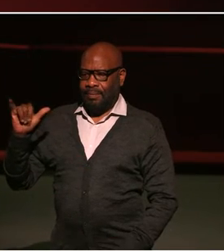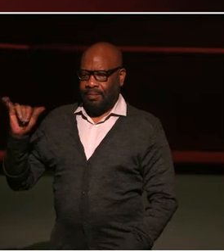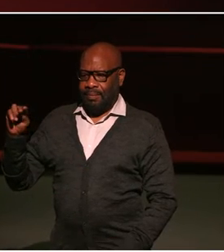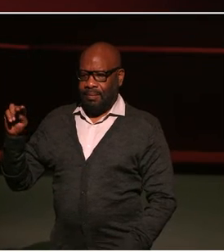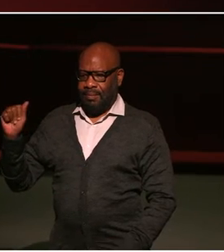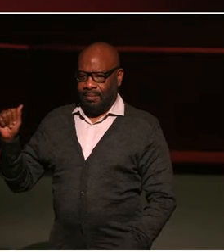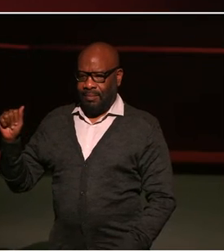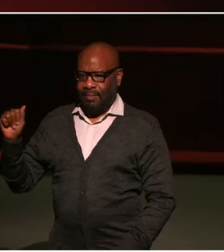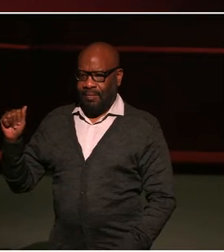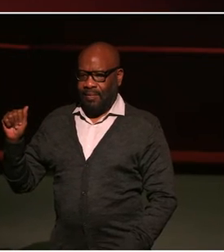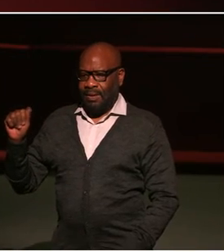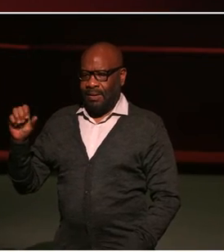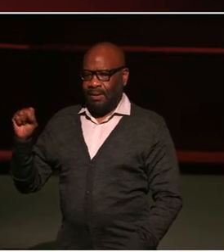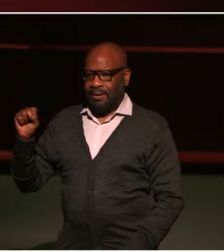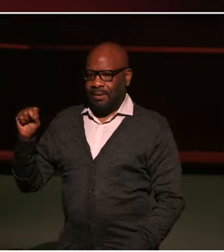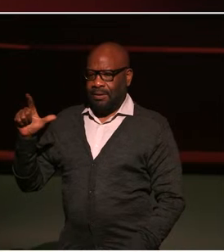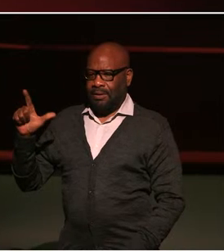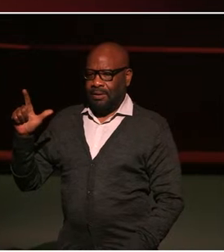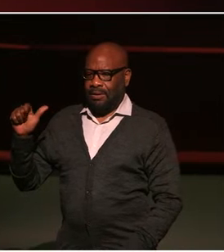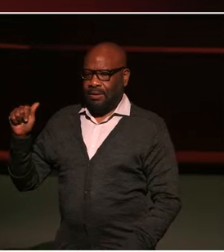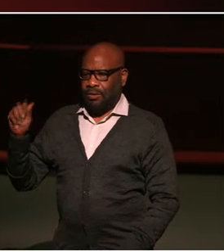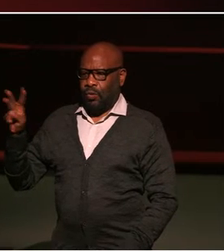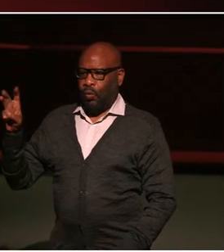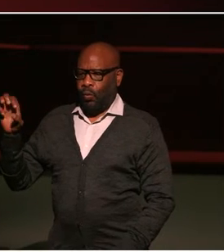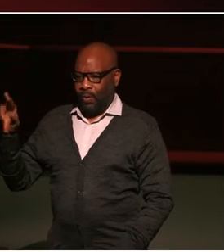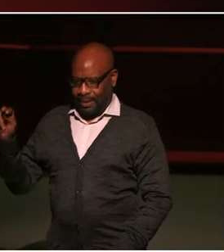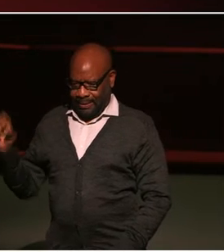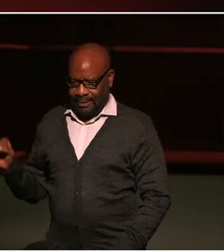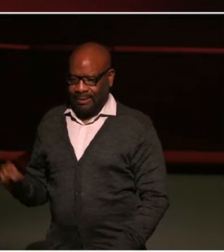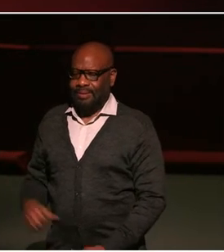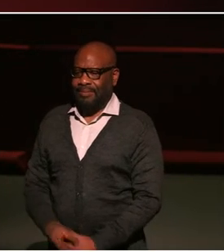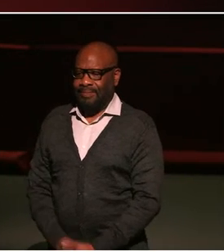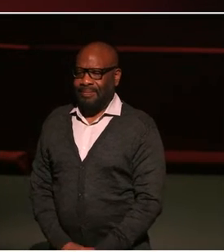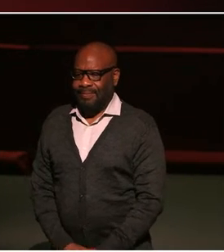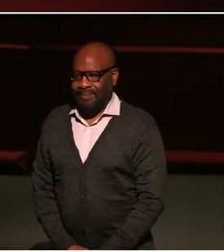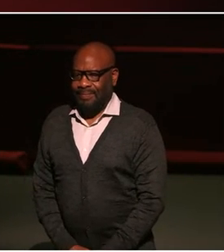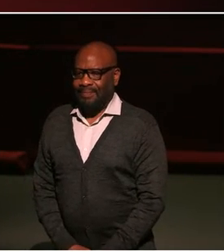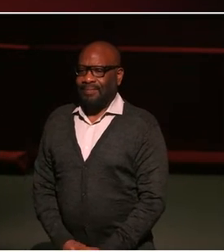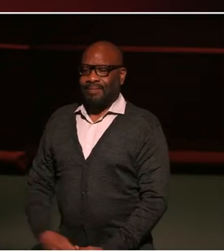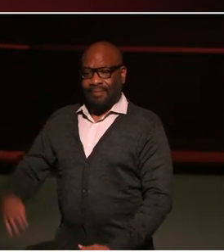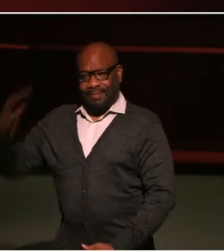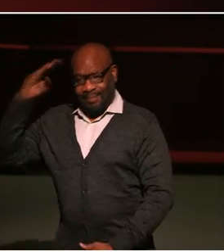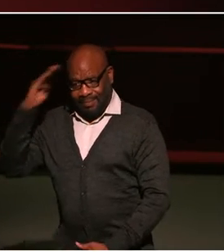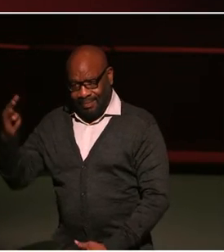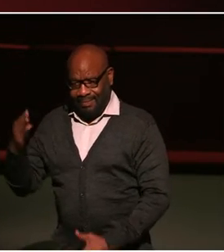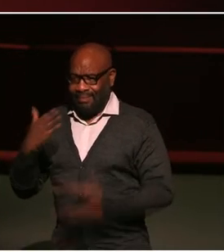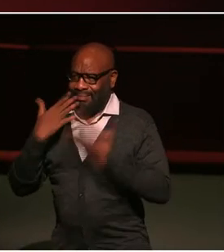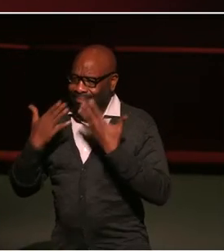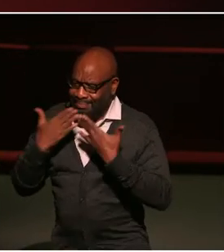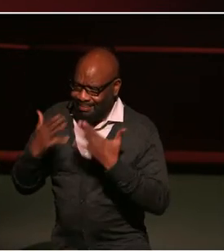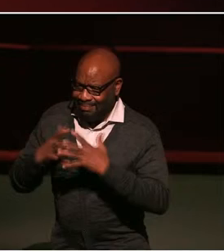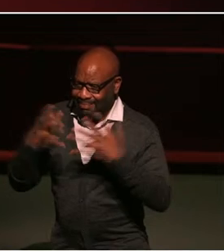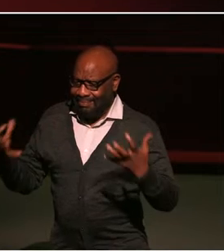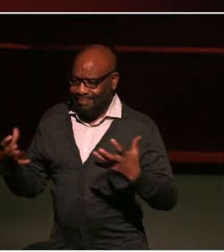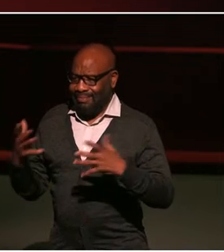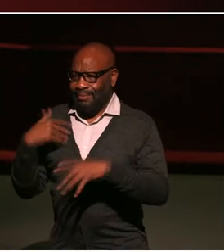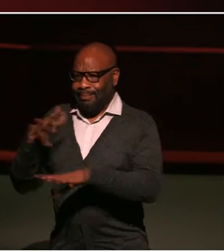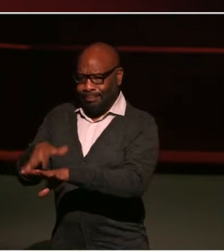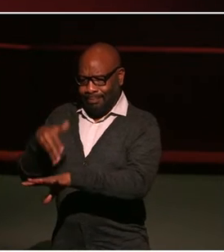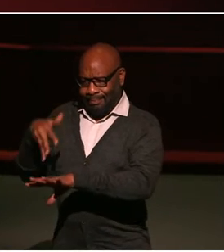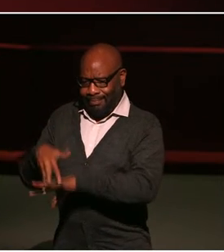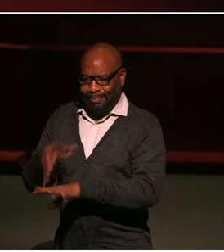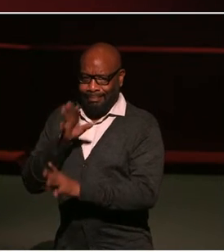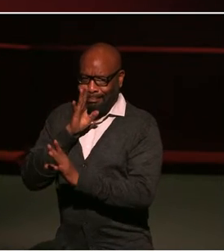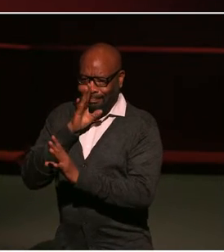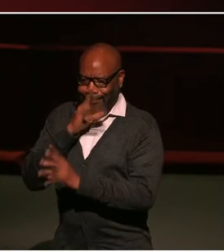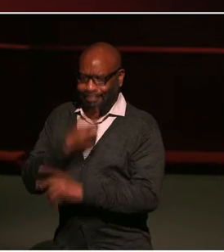Thank y'all so much. Hatzlachel, C.E. Abdi Ished, Kalina Lawrence, Seedstat. Good day, my name